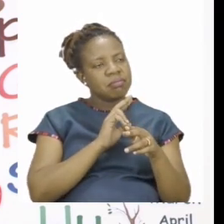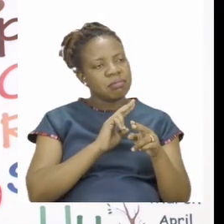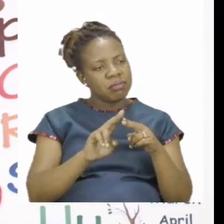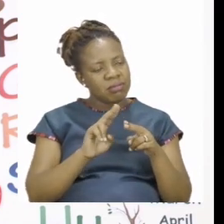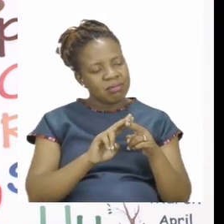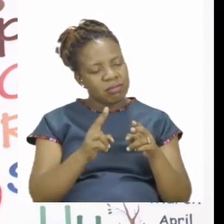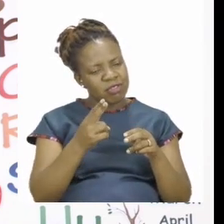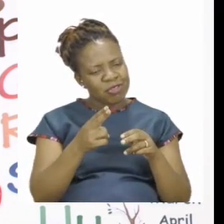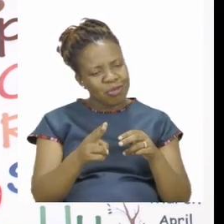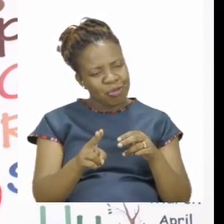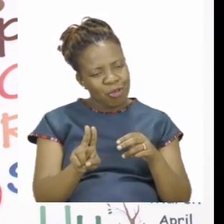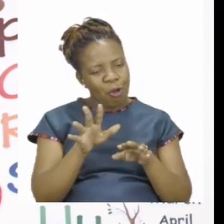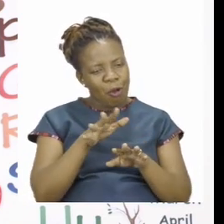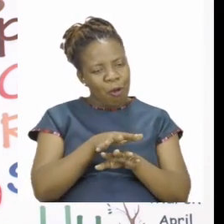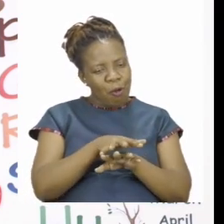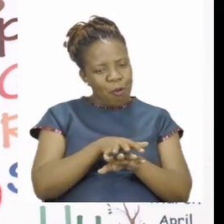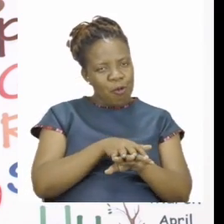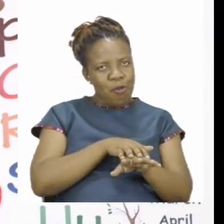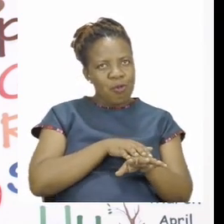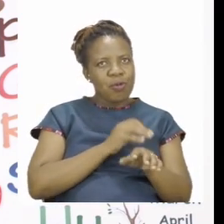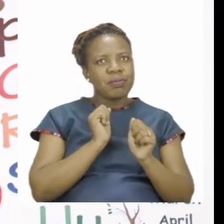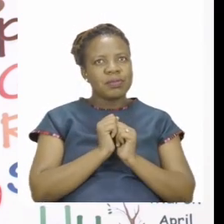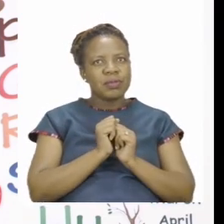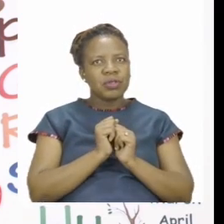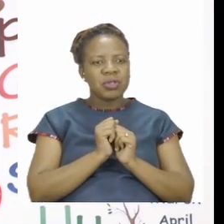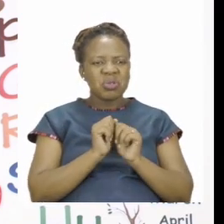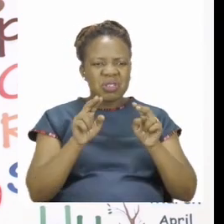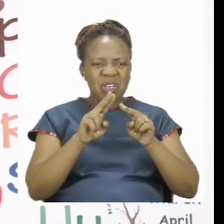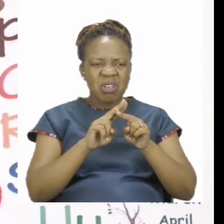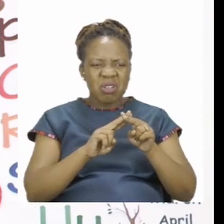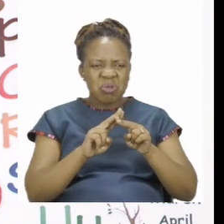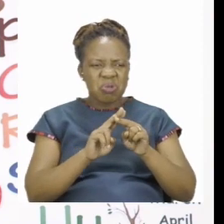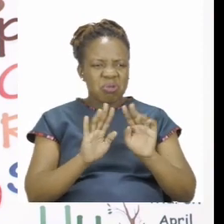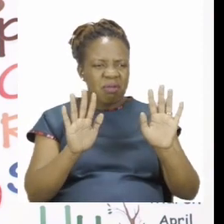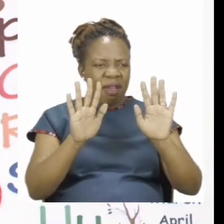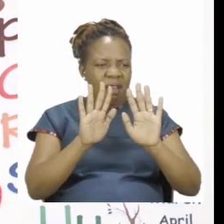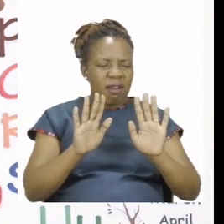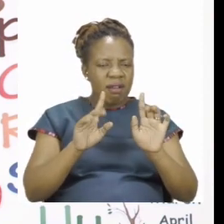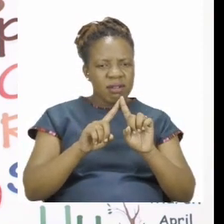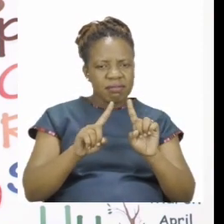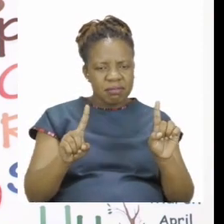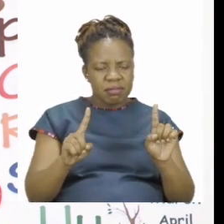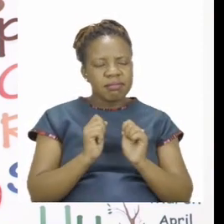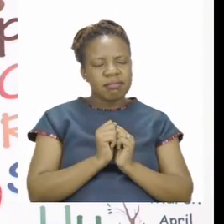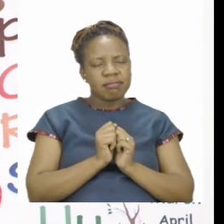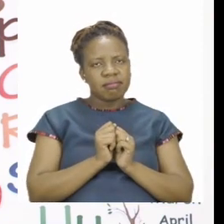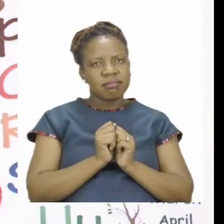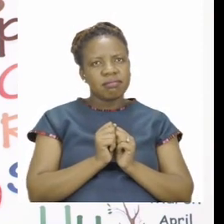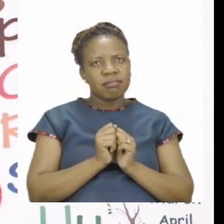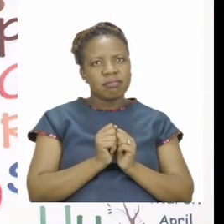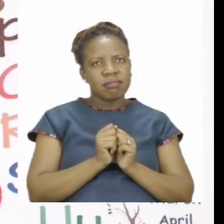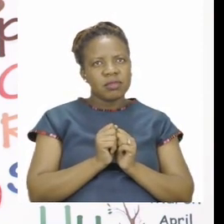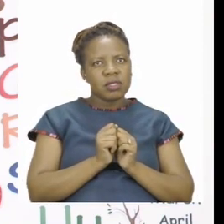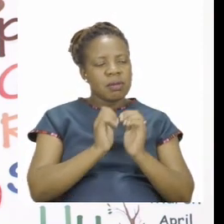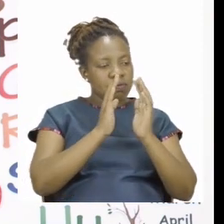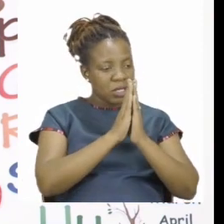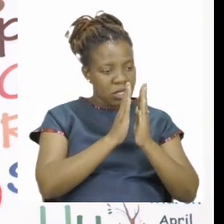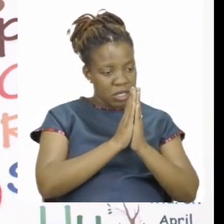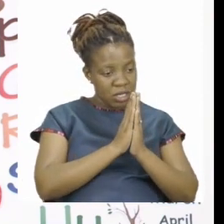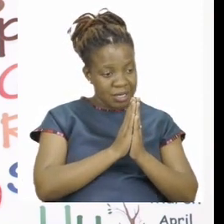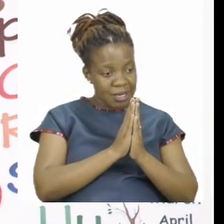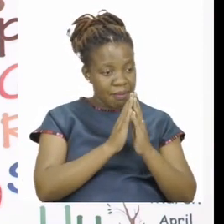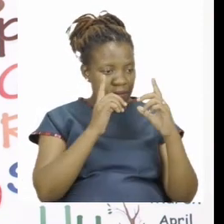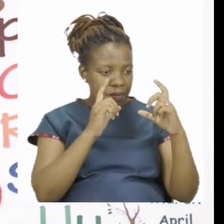to. The important part is to spell the word correctly. Make sure that you include all the letters when you are